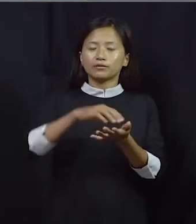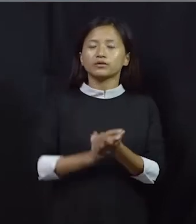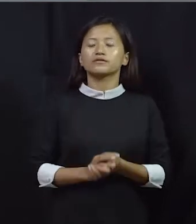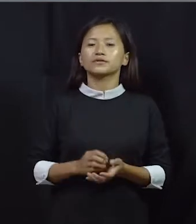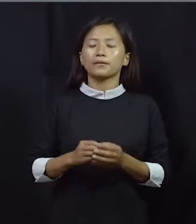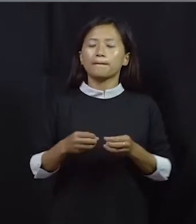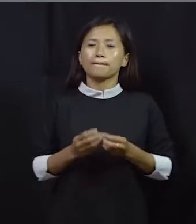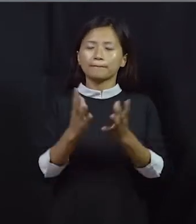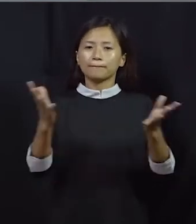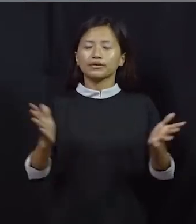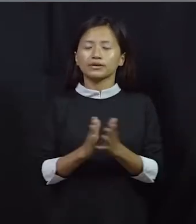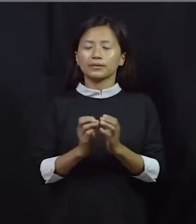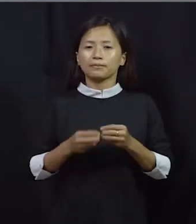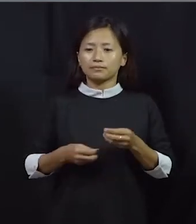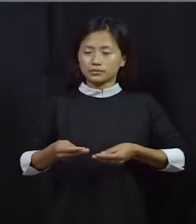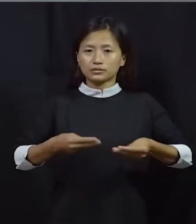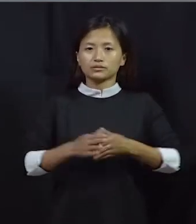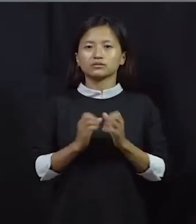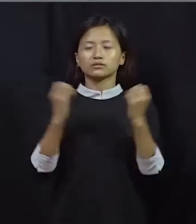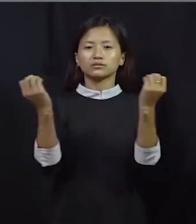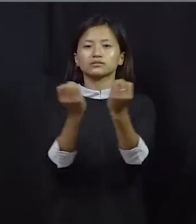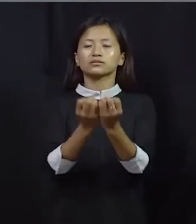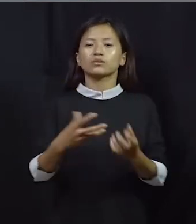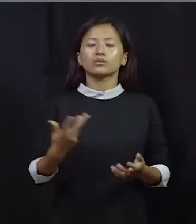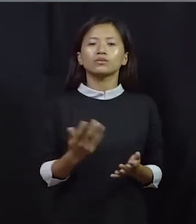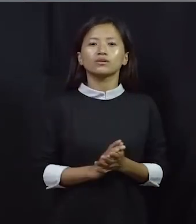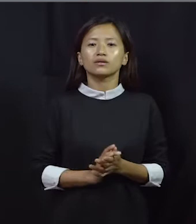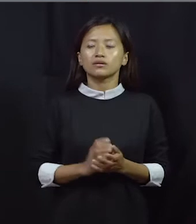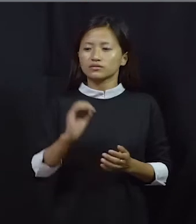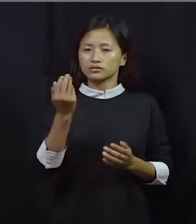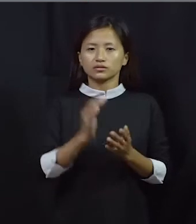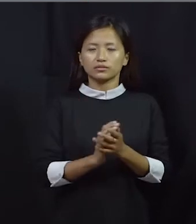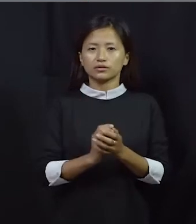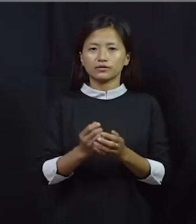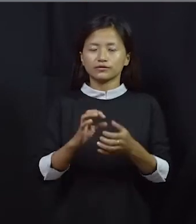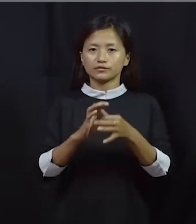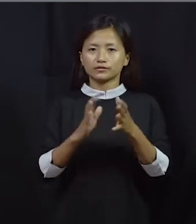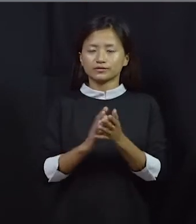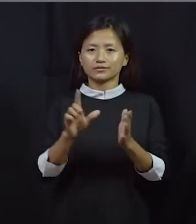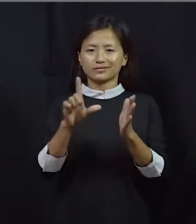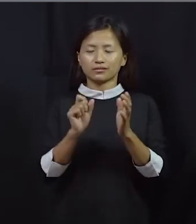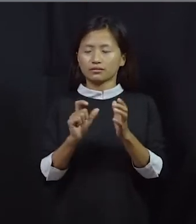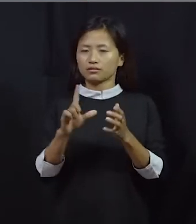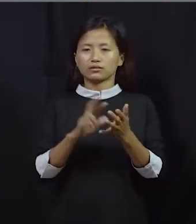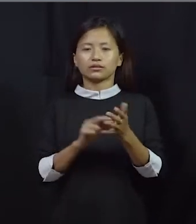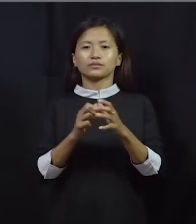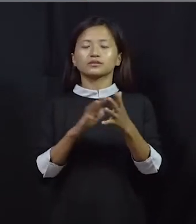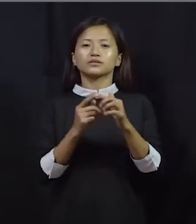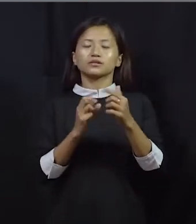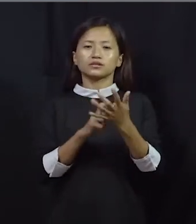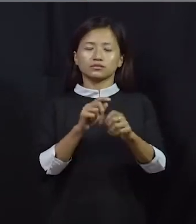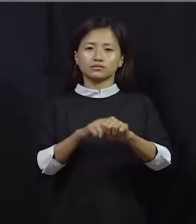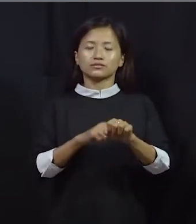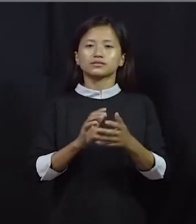the many business organizations where, due to some of the limitations, people have